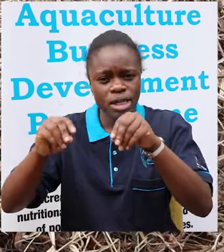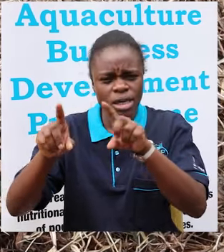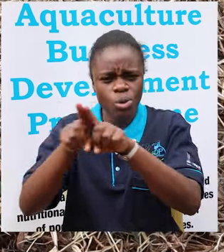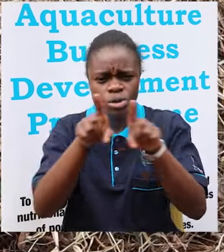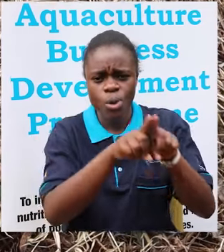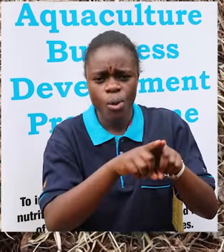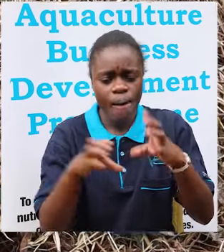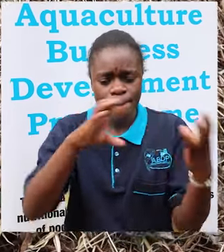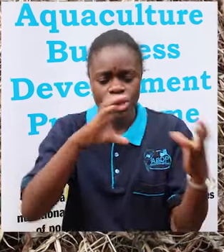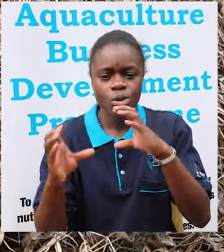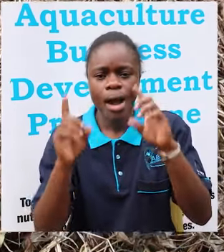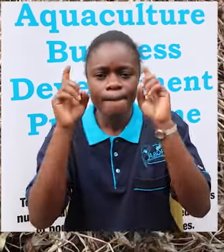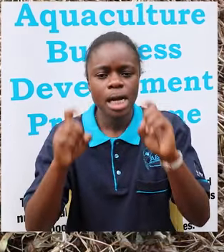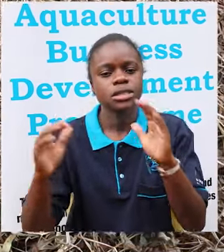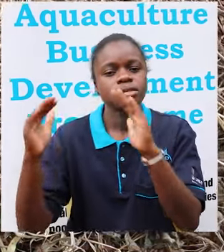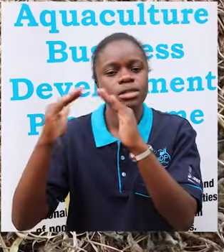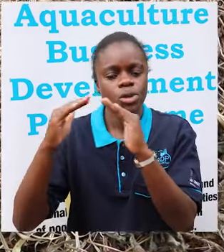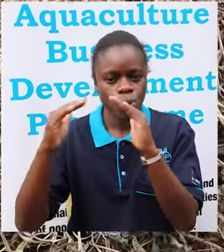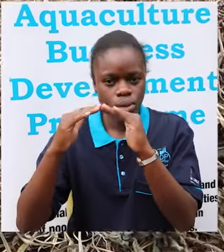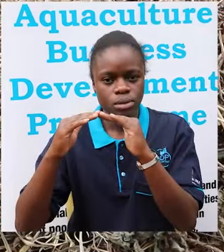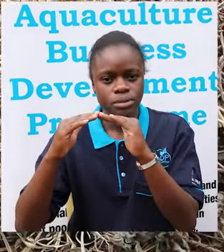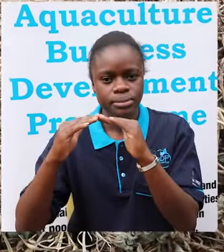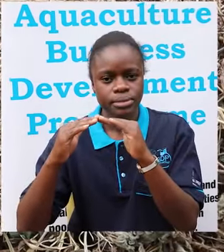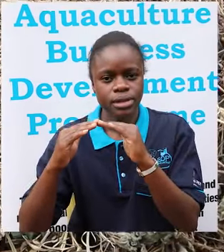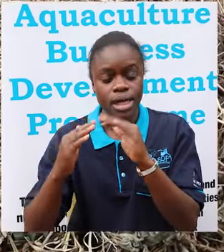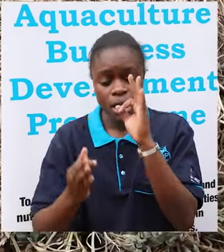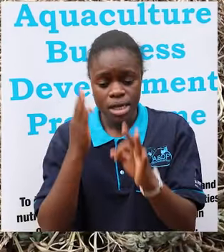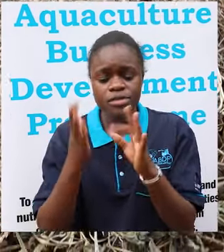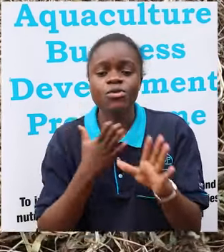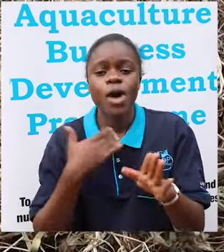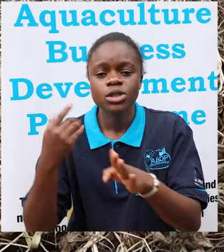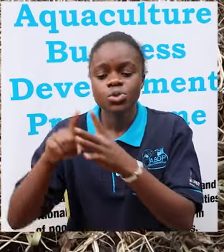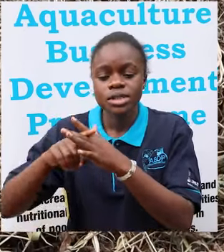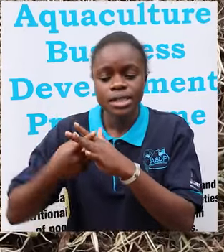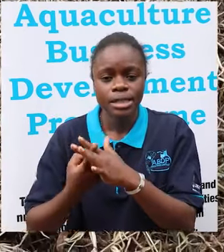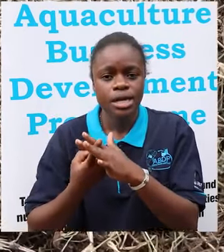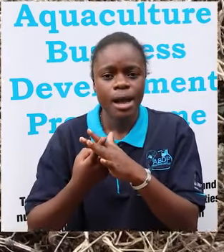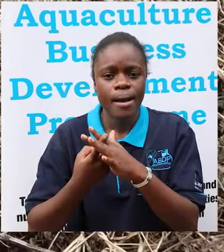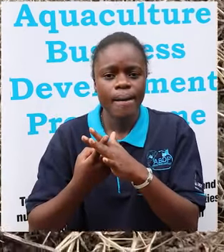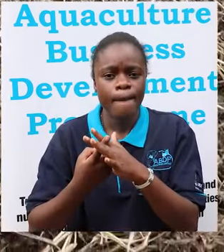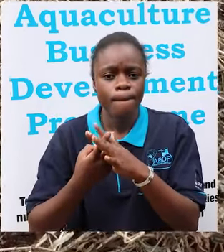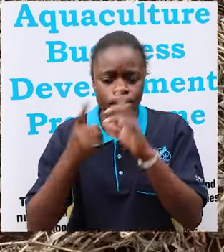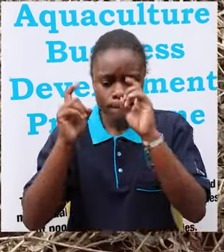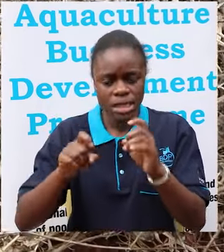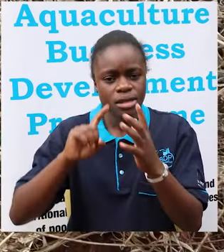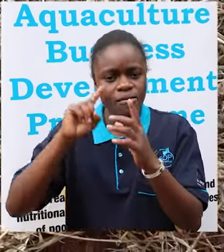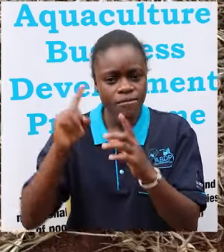And soil and manure, our ratio is 1:1. So when you want to construct a sunken moist bed garden,